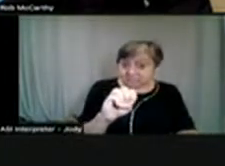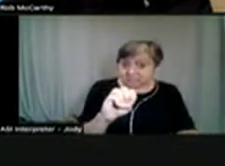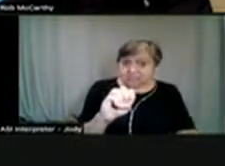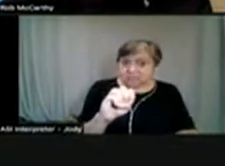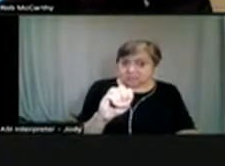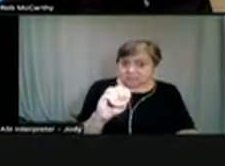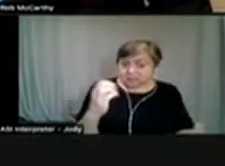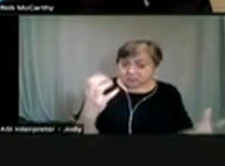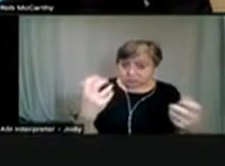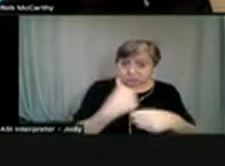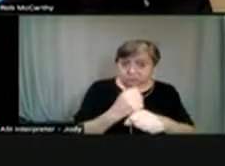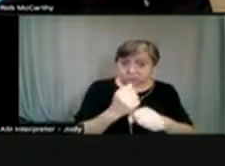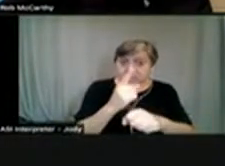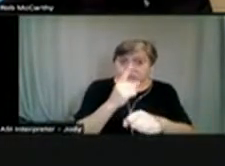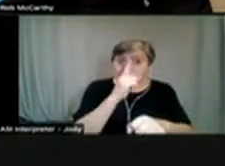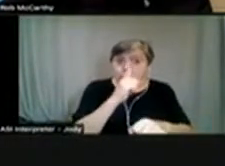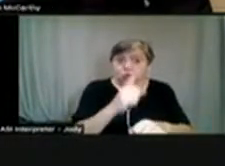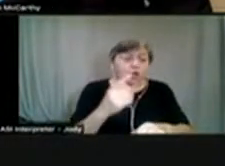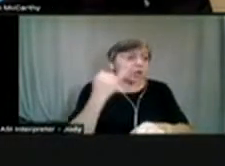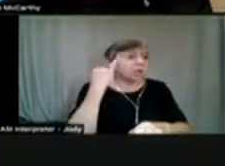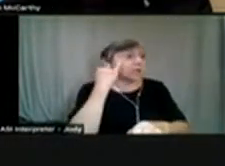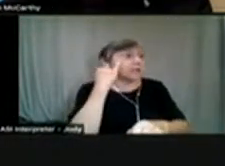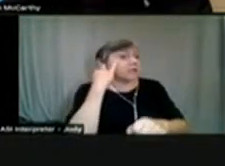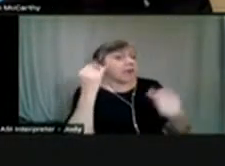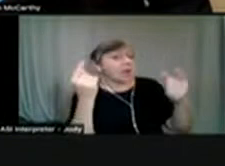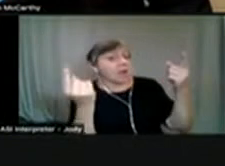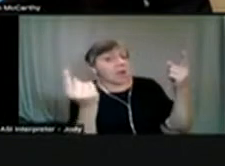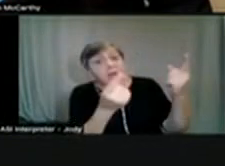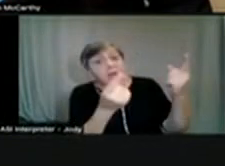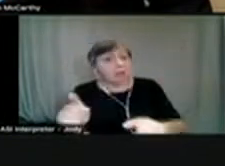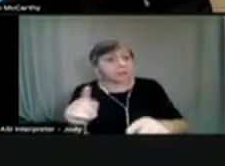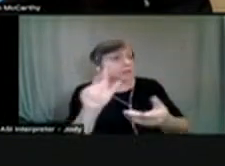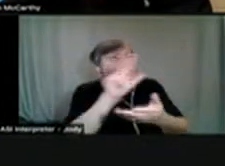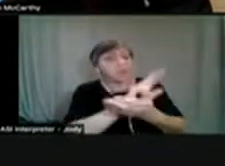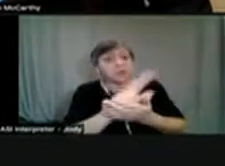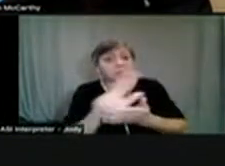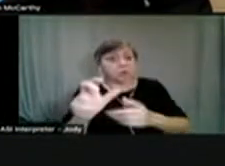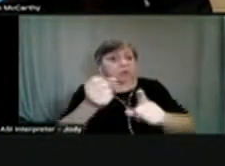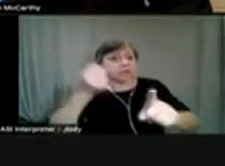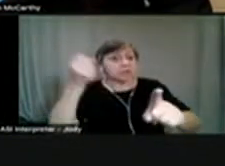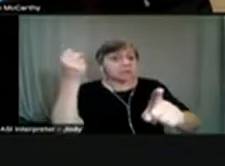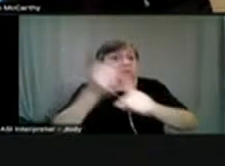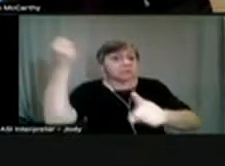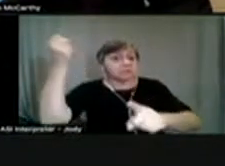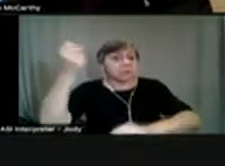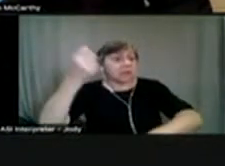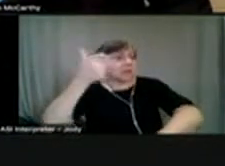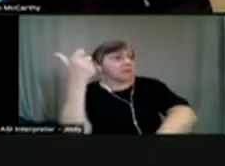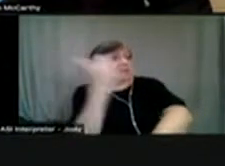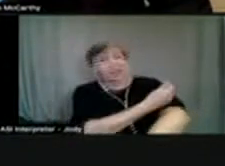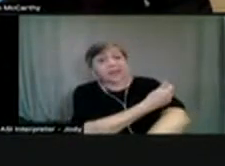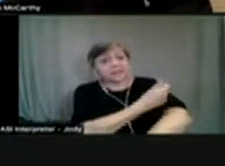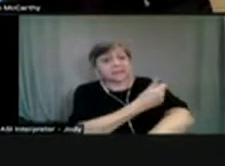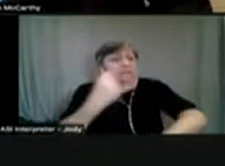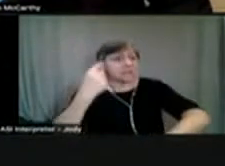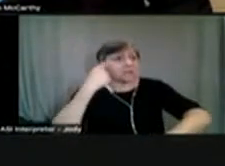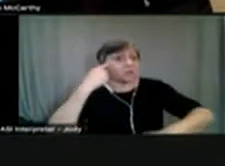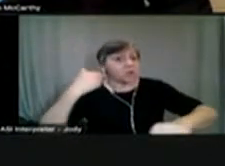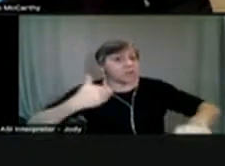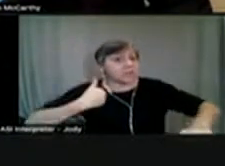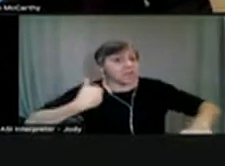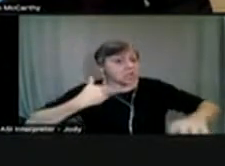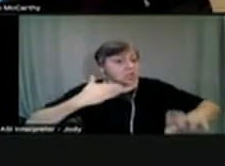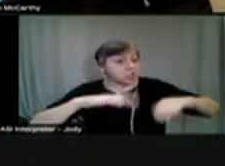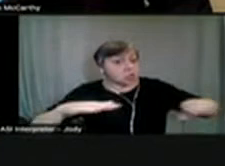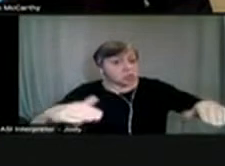action if all of a sudden a vaccine was made available and, you know, a good amount of our school-age